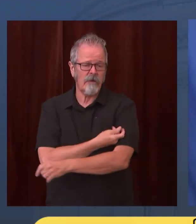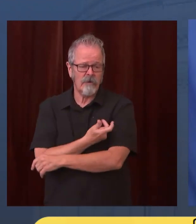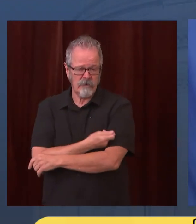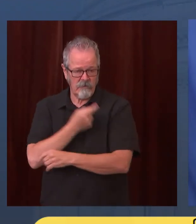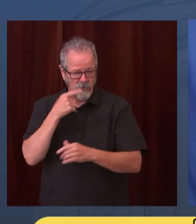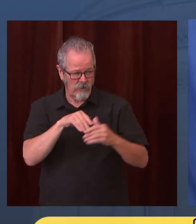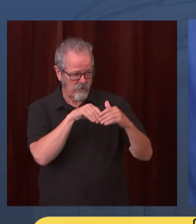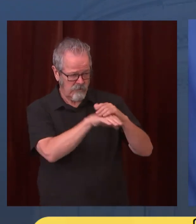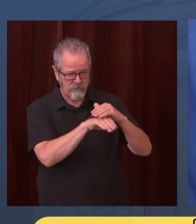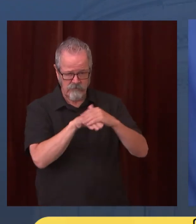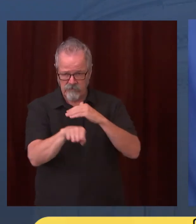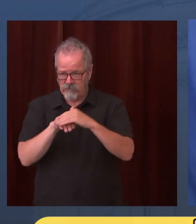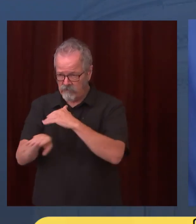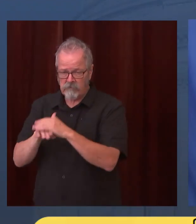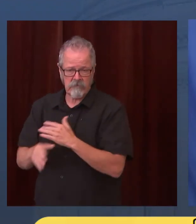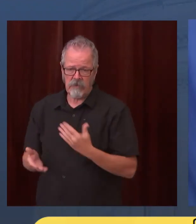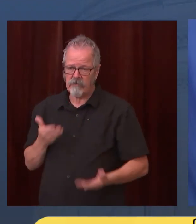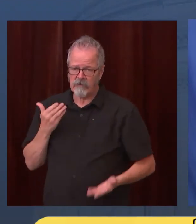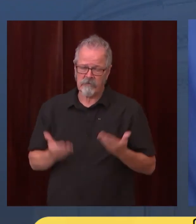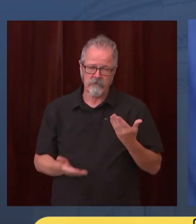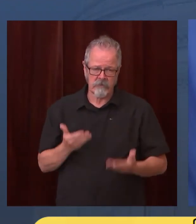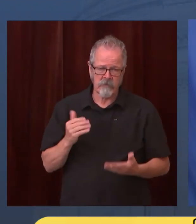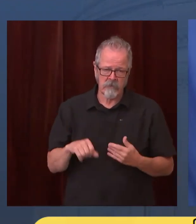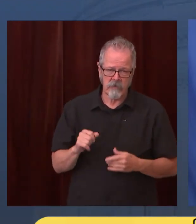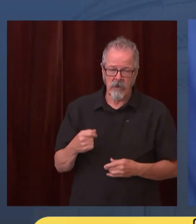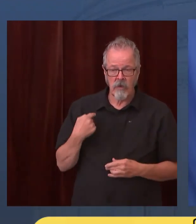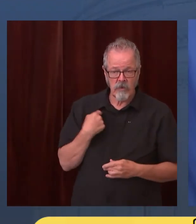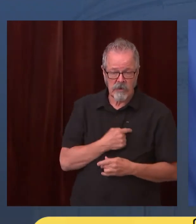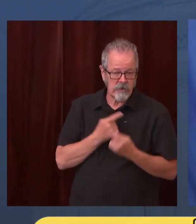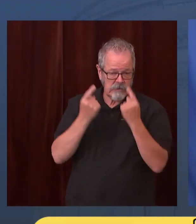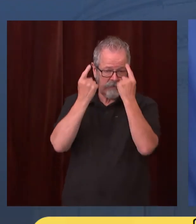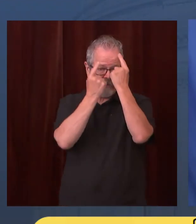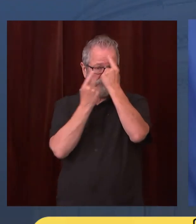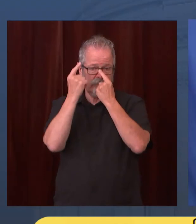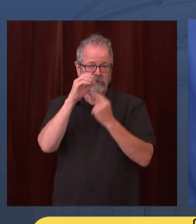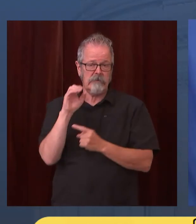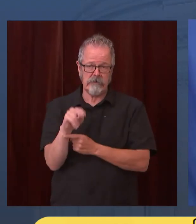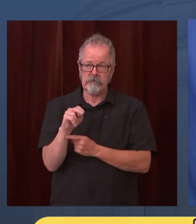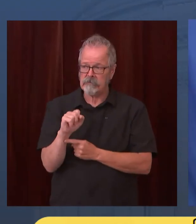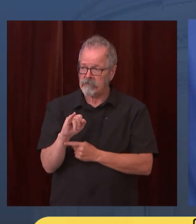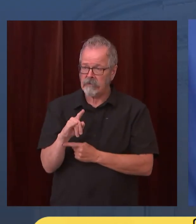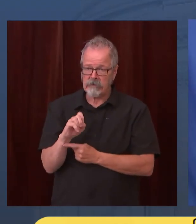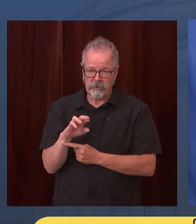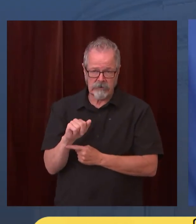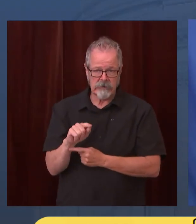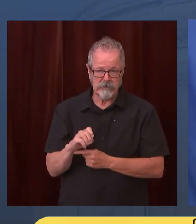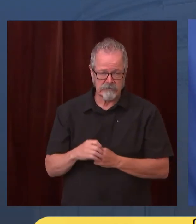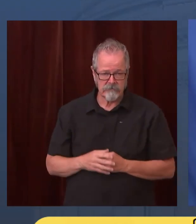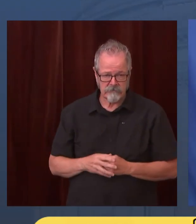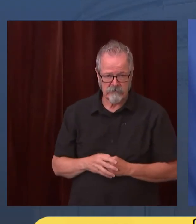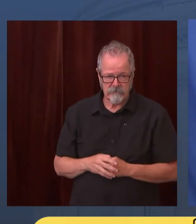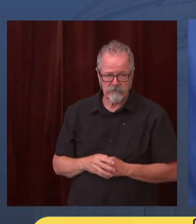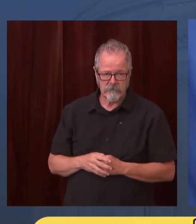So those things are under active consideration. We are in that type of danger zone in our